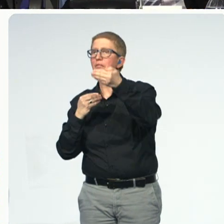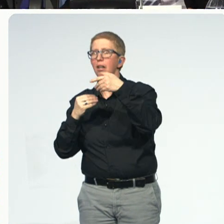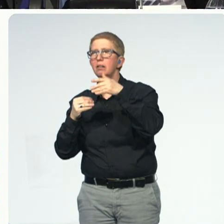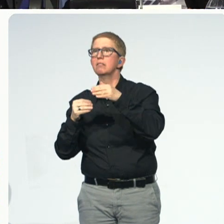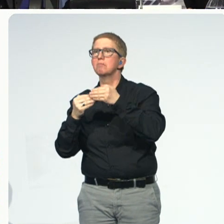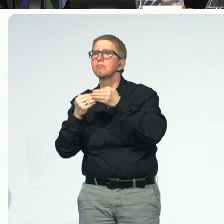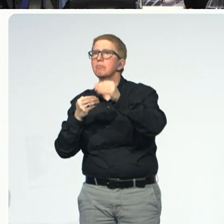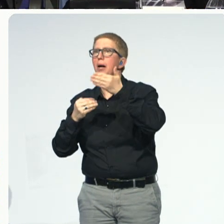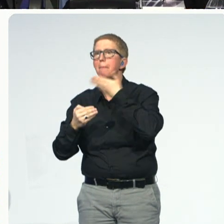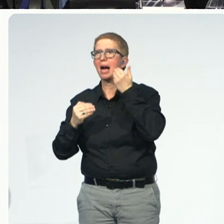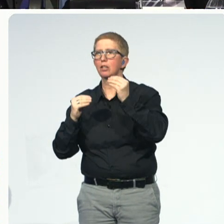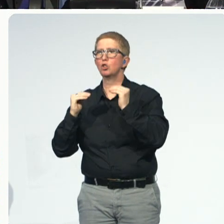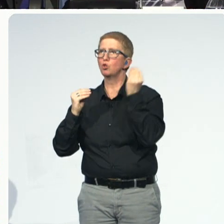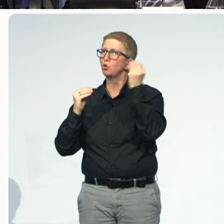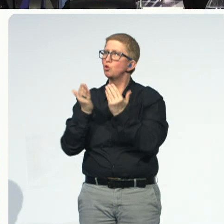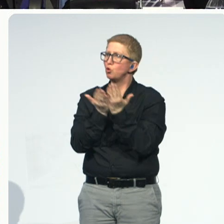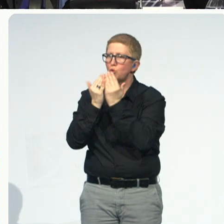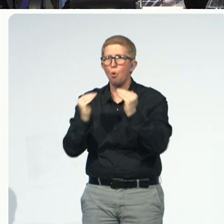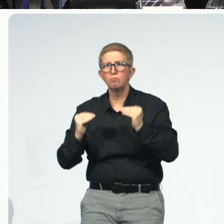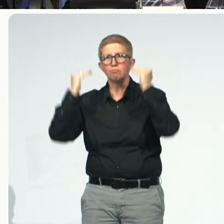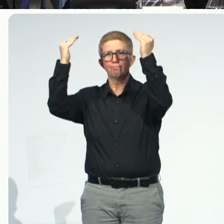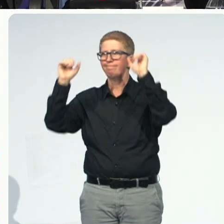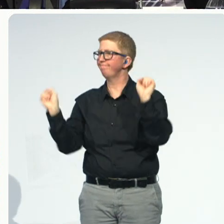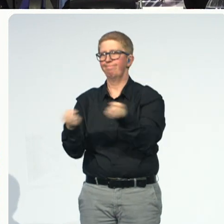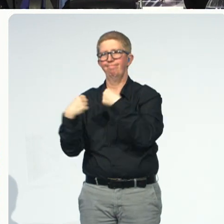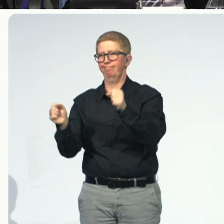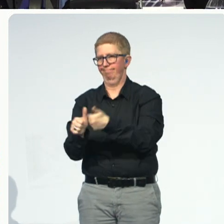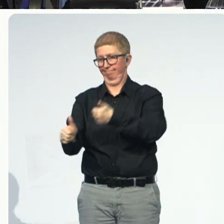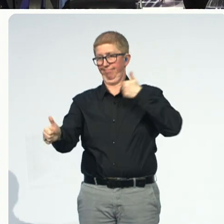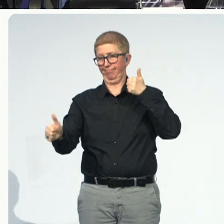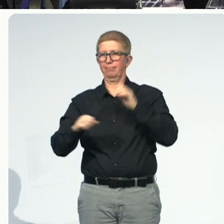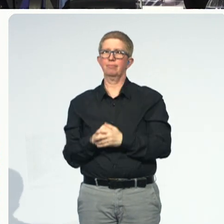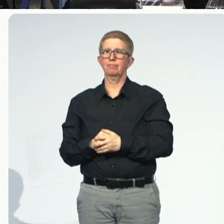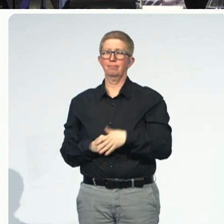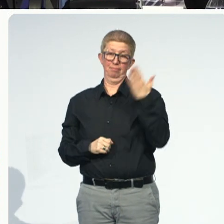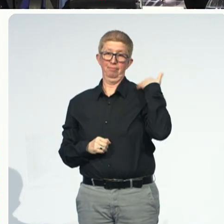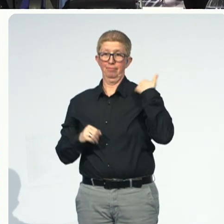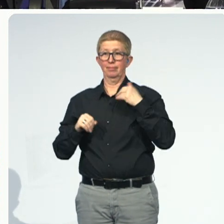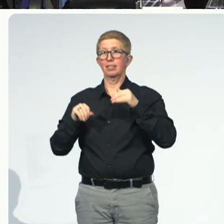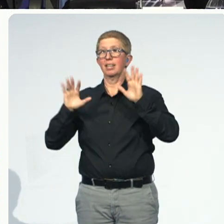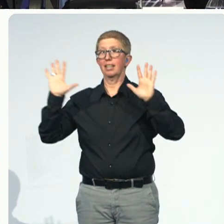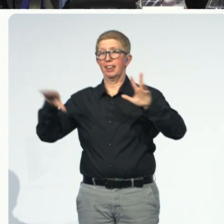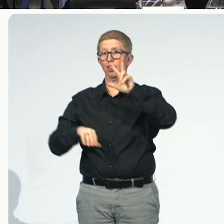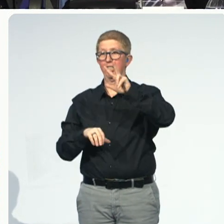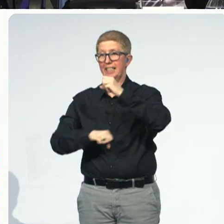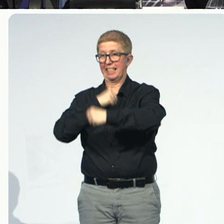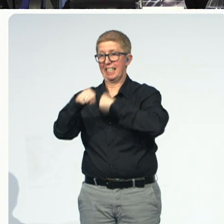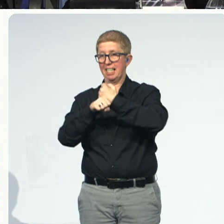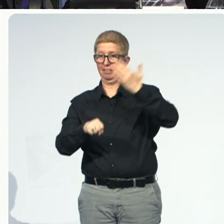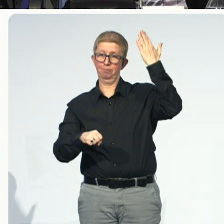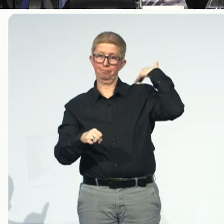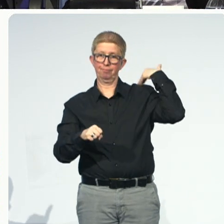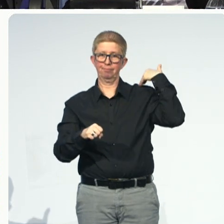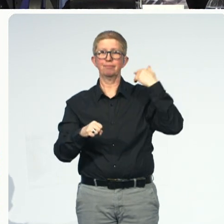And so for the last 13 years, a full-trained CELCO system has been established. The CELCO program